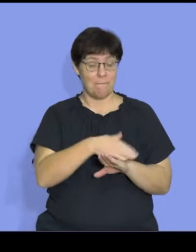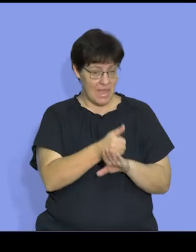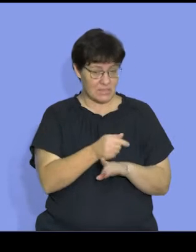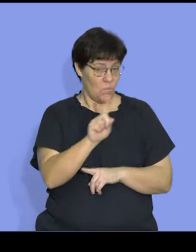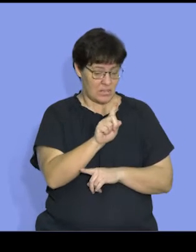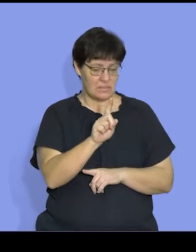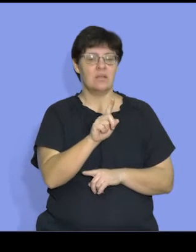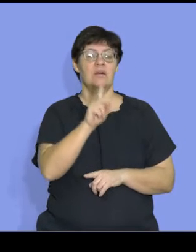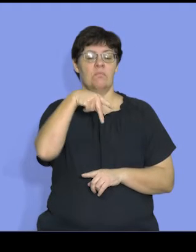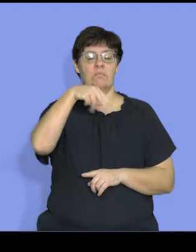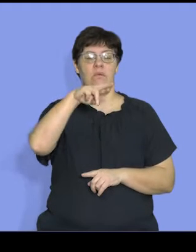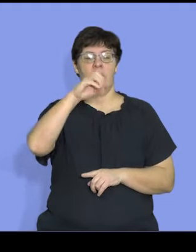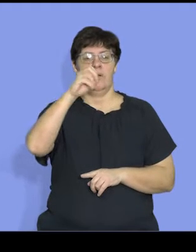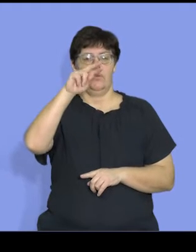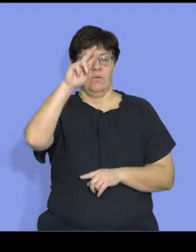acceptors, right?